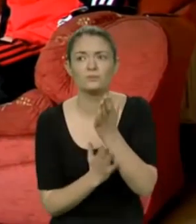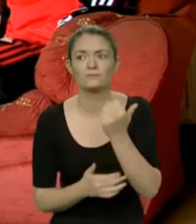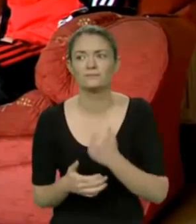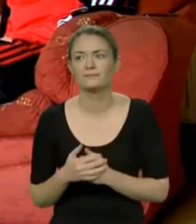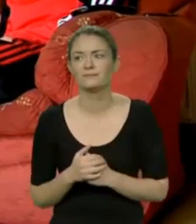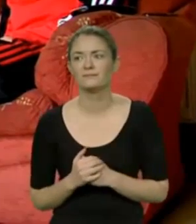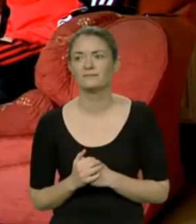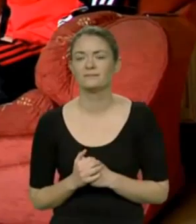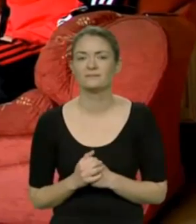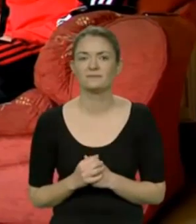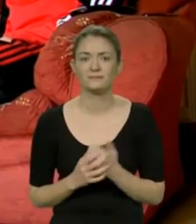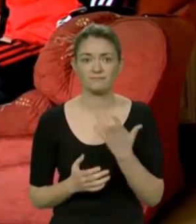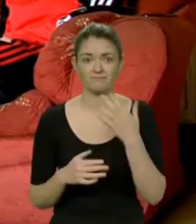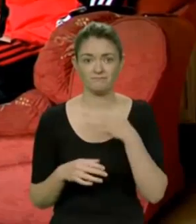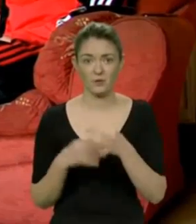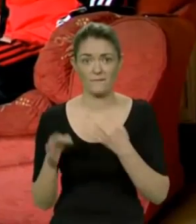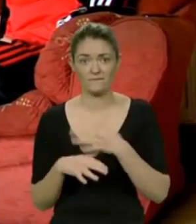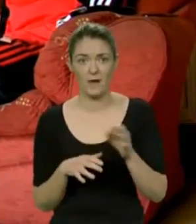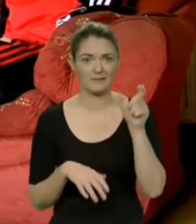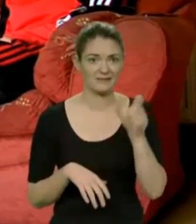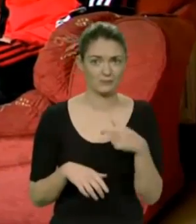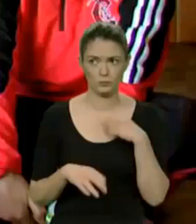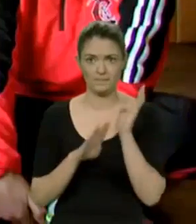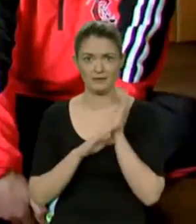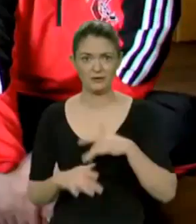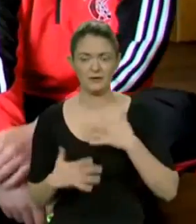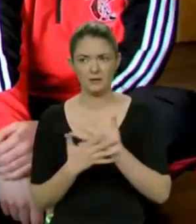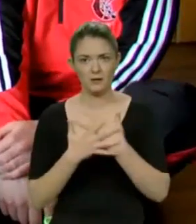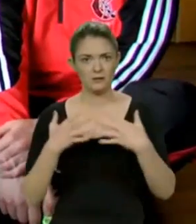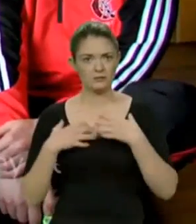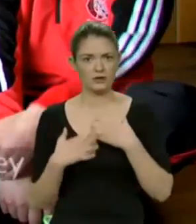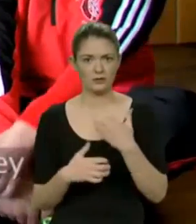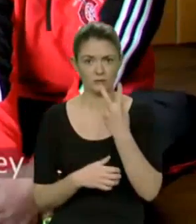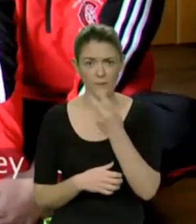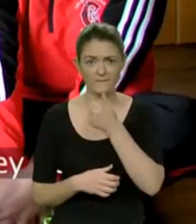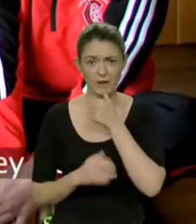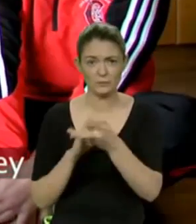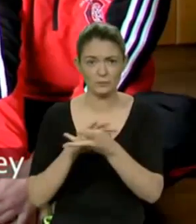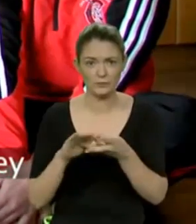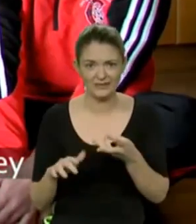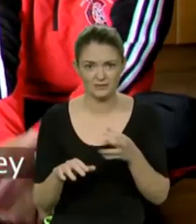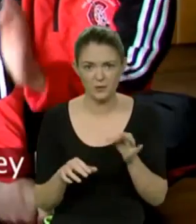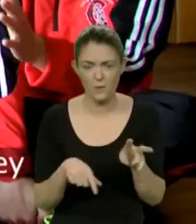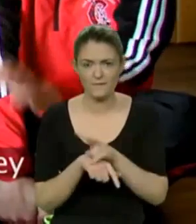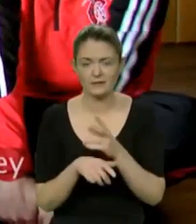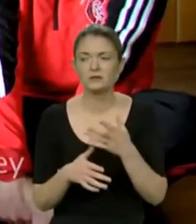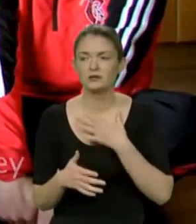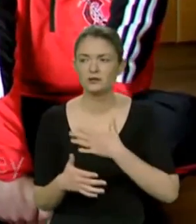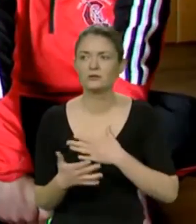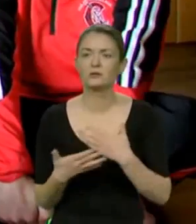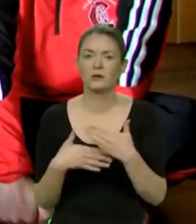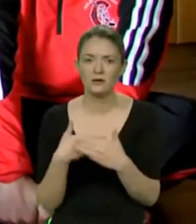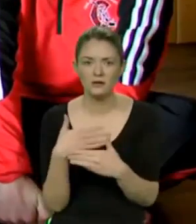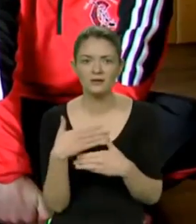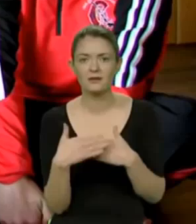Going from a civilian into military life, that's the initial shock. I suppose the first 2 weeks, then once you get that over with, then it's kind of just... I think everyone